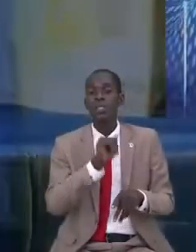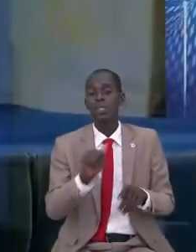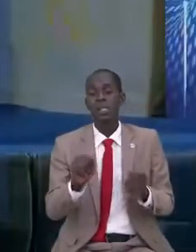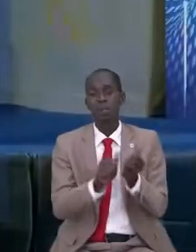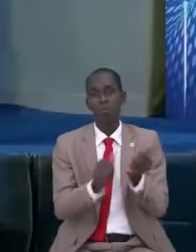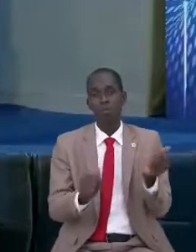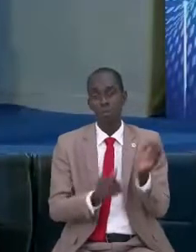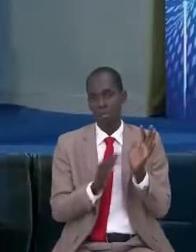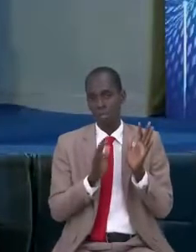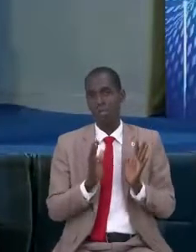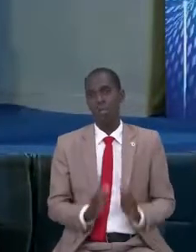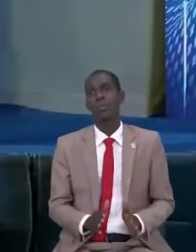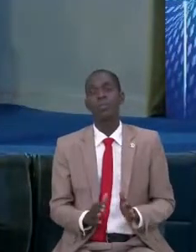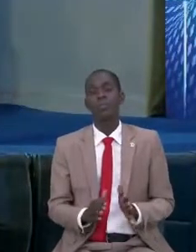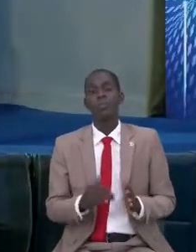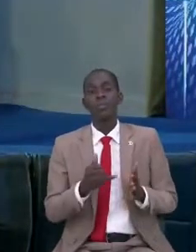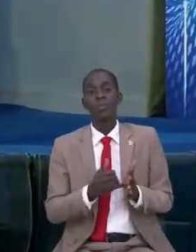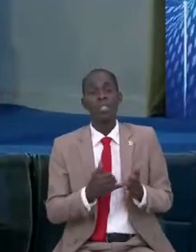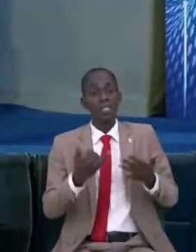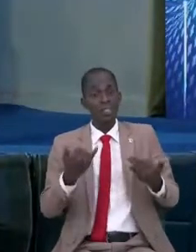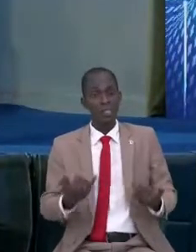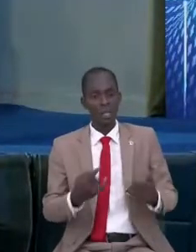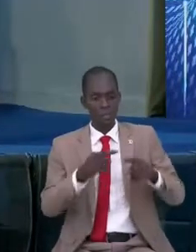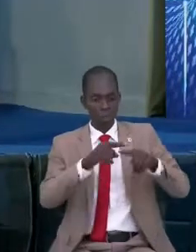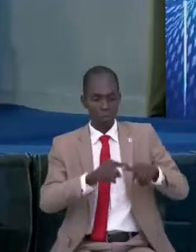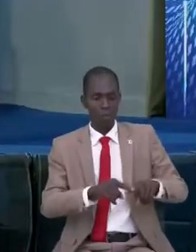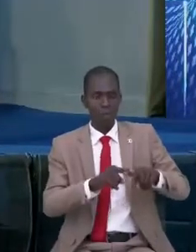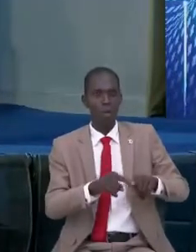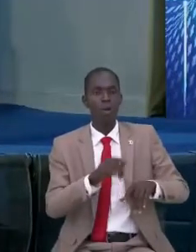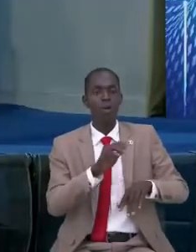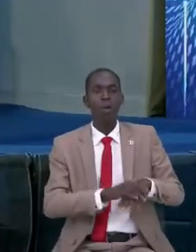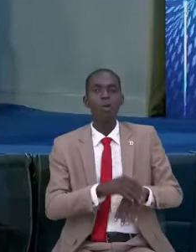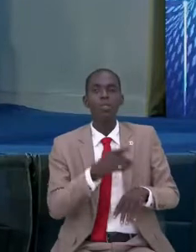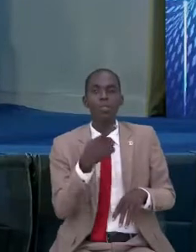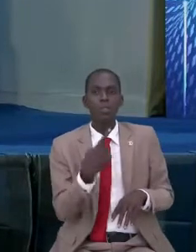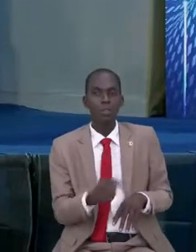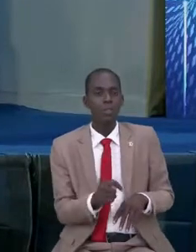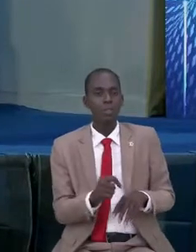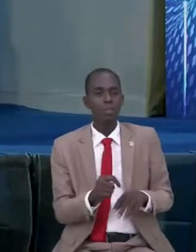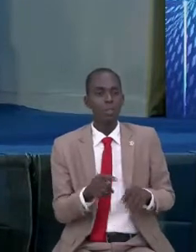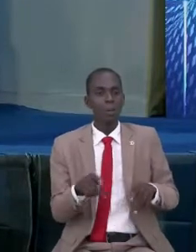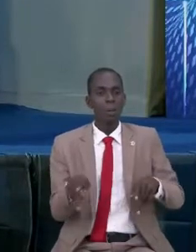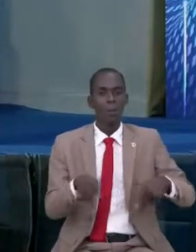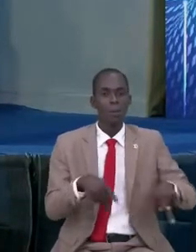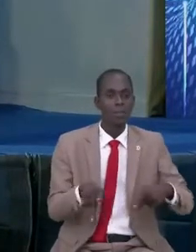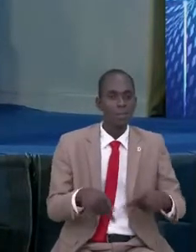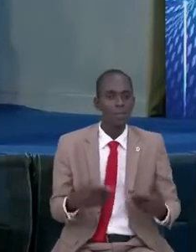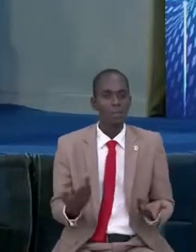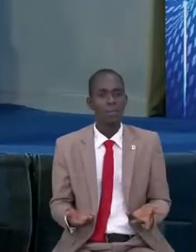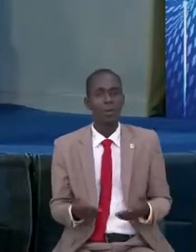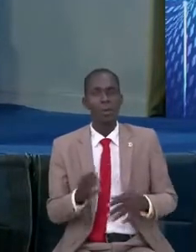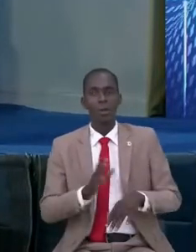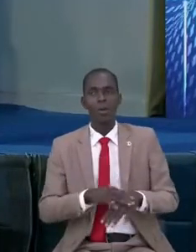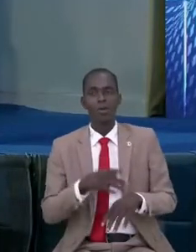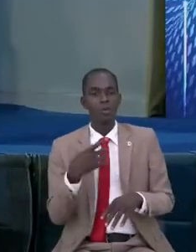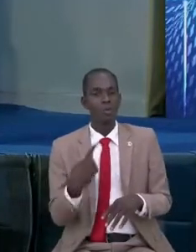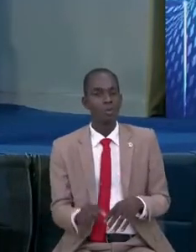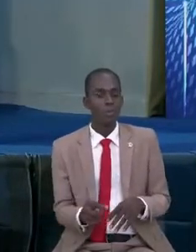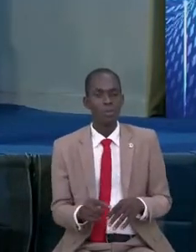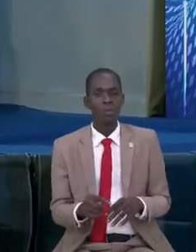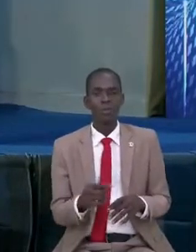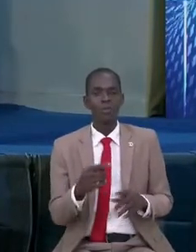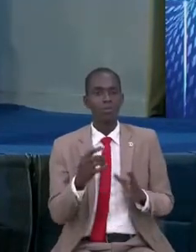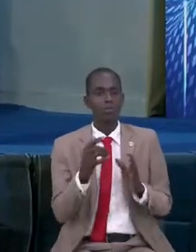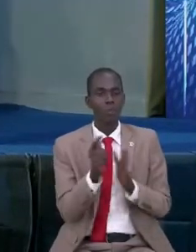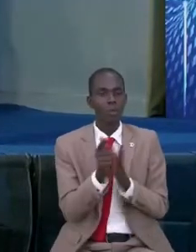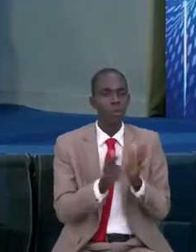depends now on the rituals, on the ceremonies, on the laws of the old